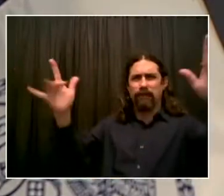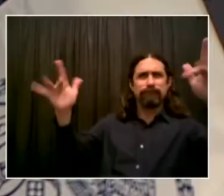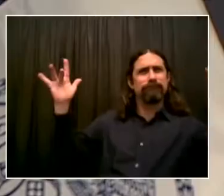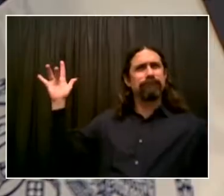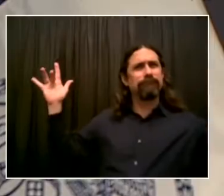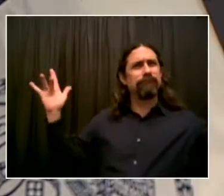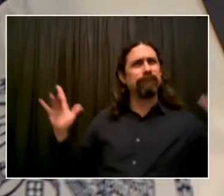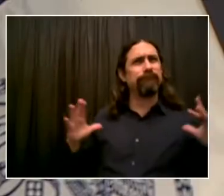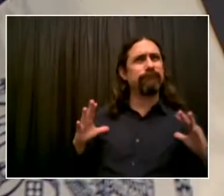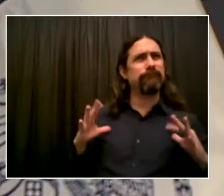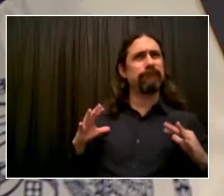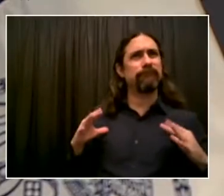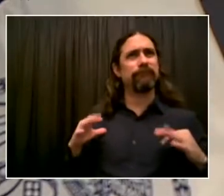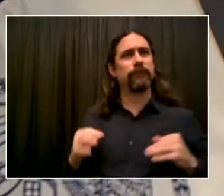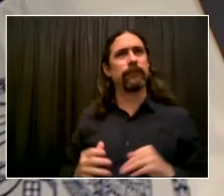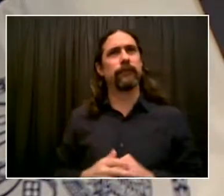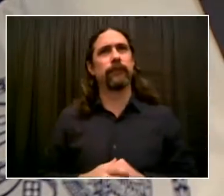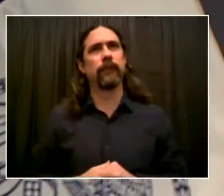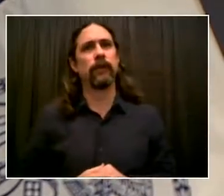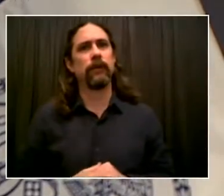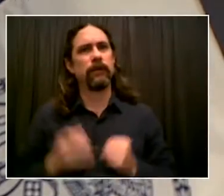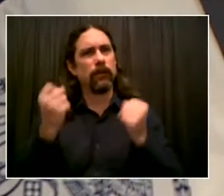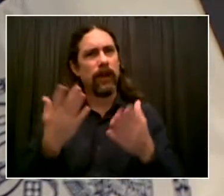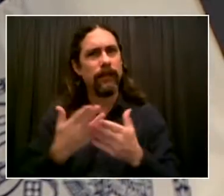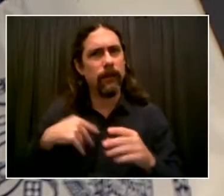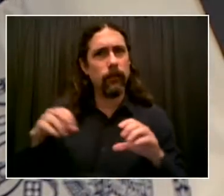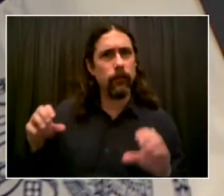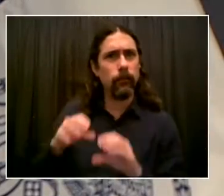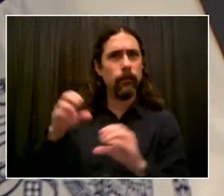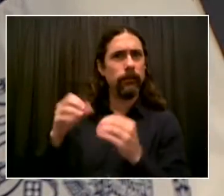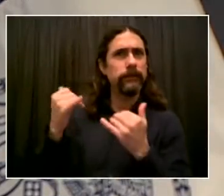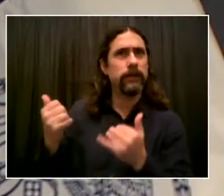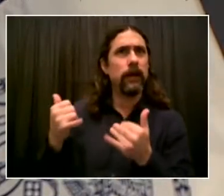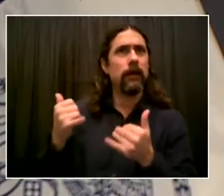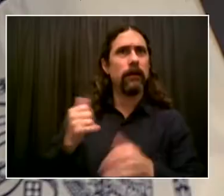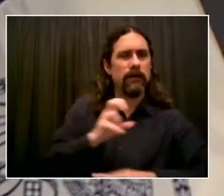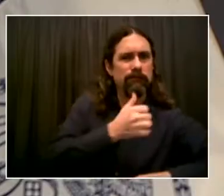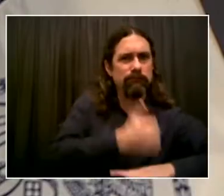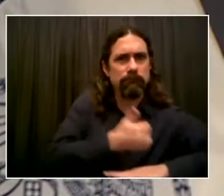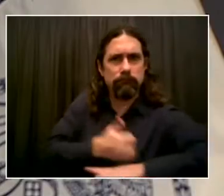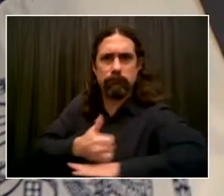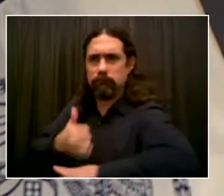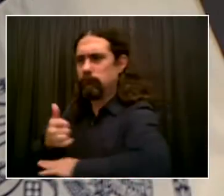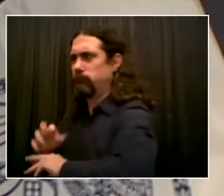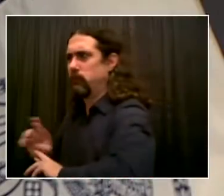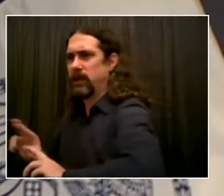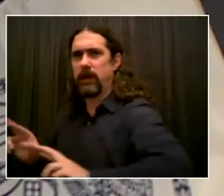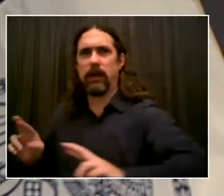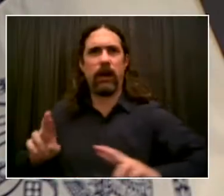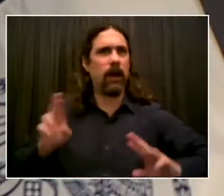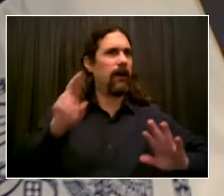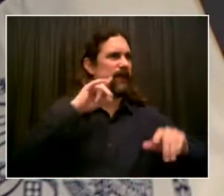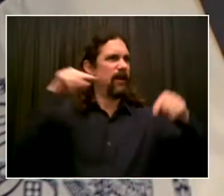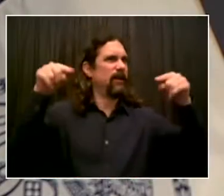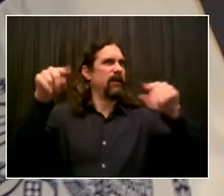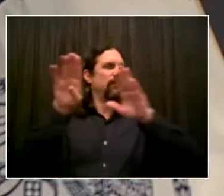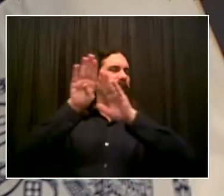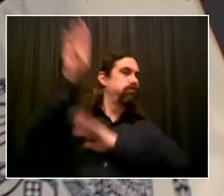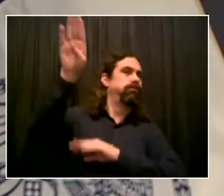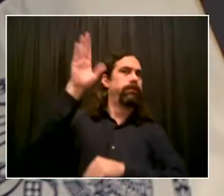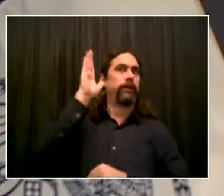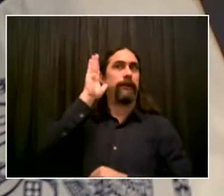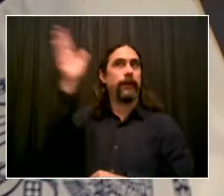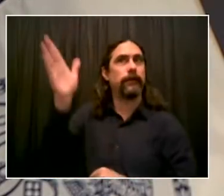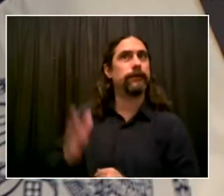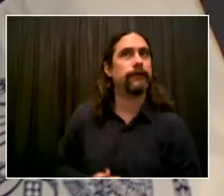we're doing things that we need to do to build the future. Yesterday, really important actions taken by the City Council to help us